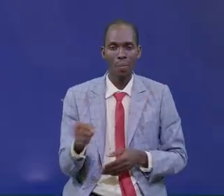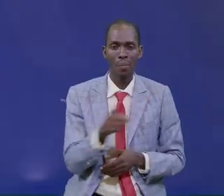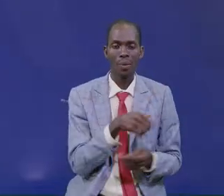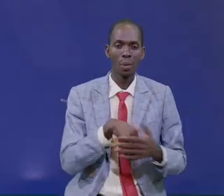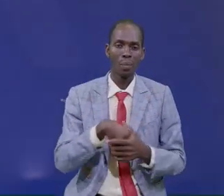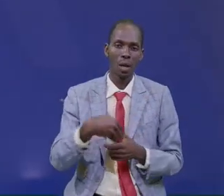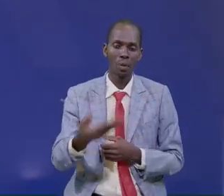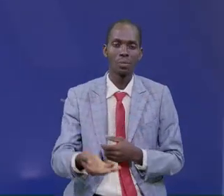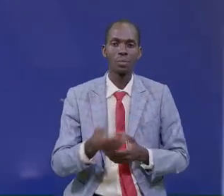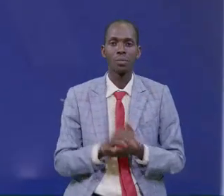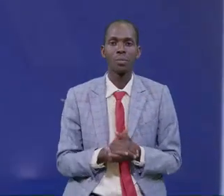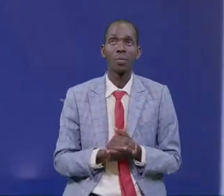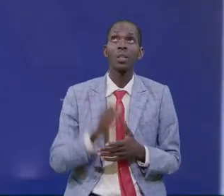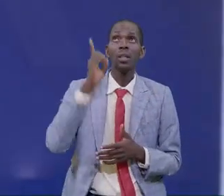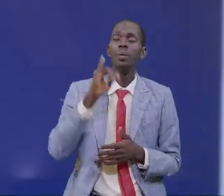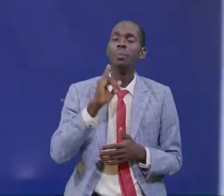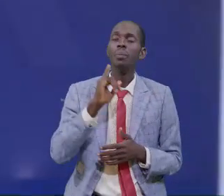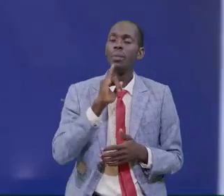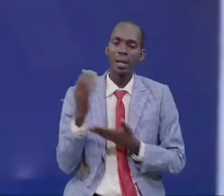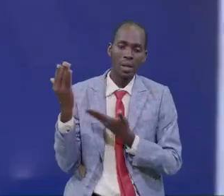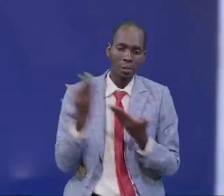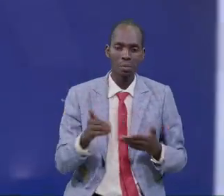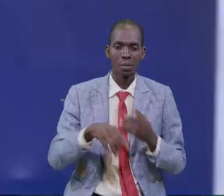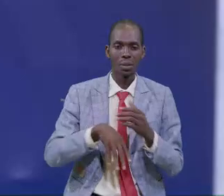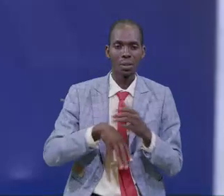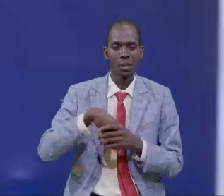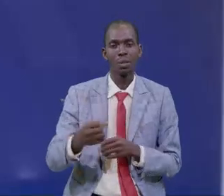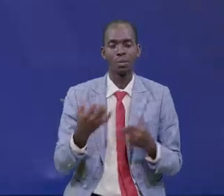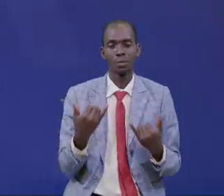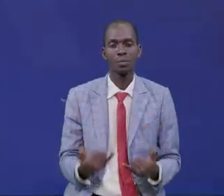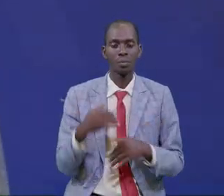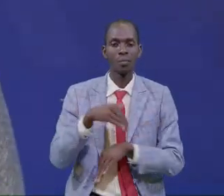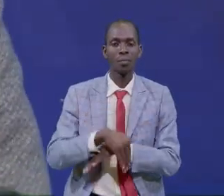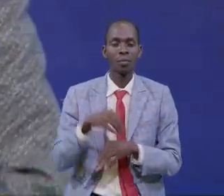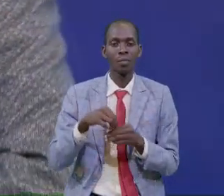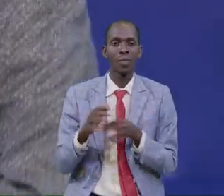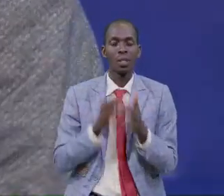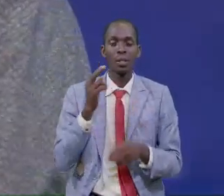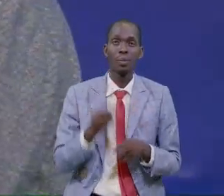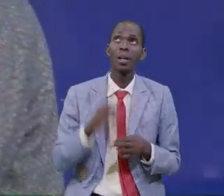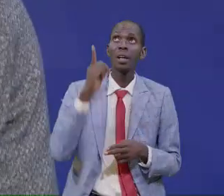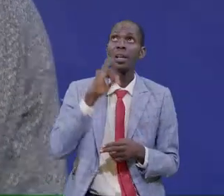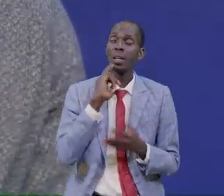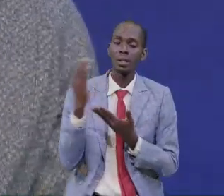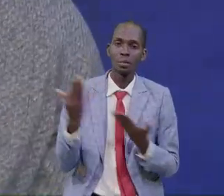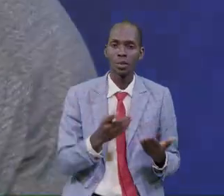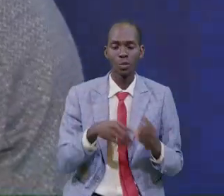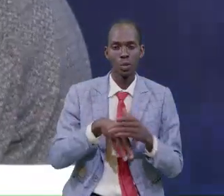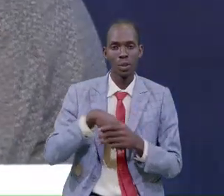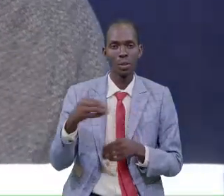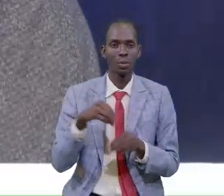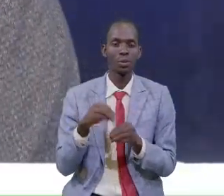He's bringing you forth. I said, he's bringing you forth. He took